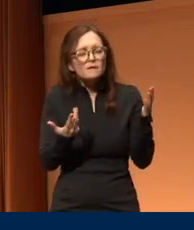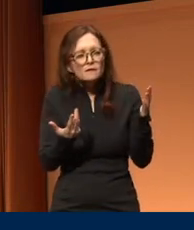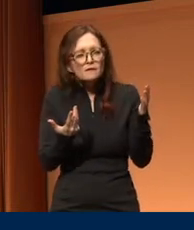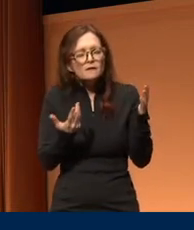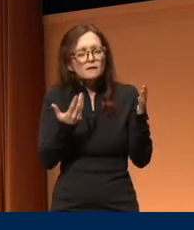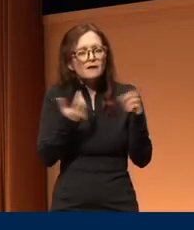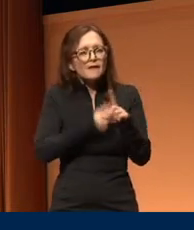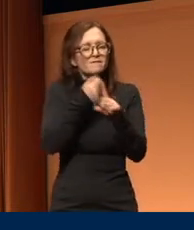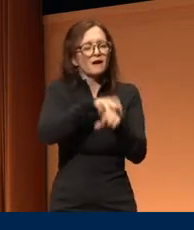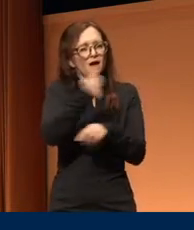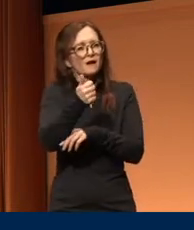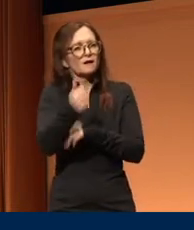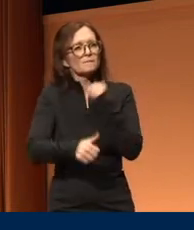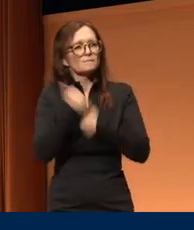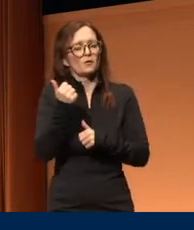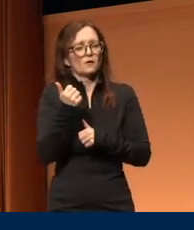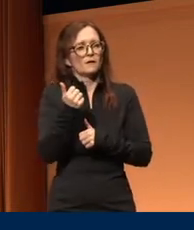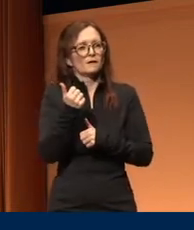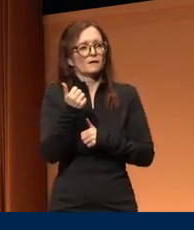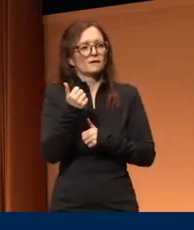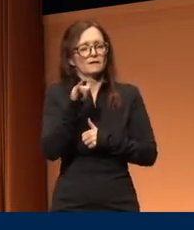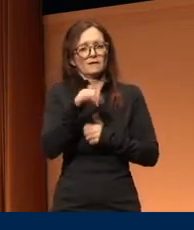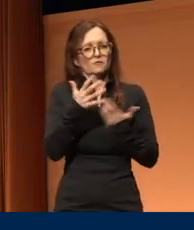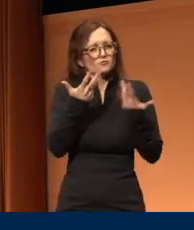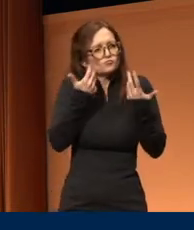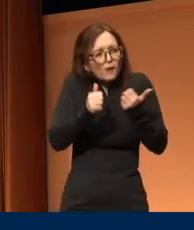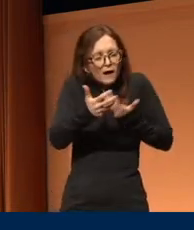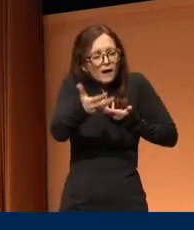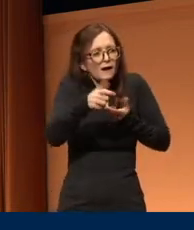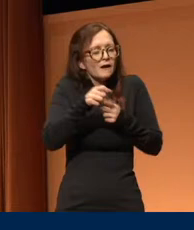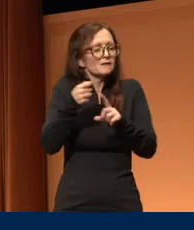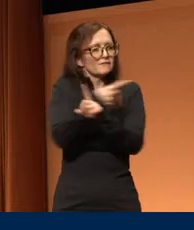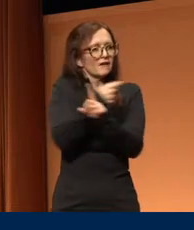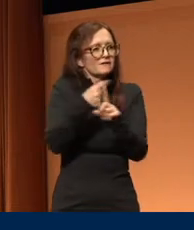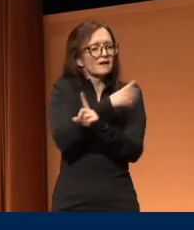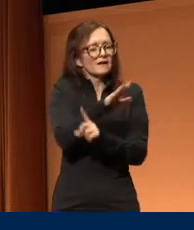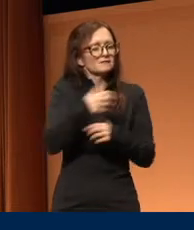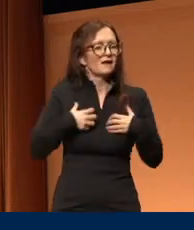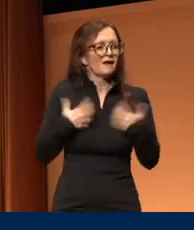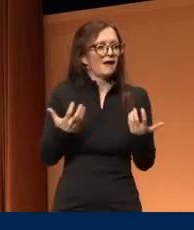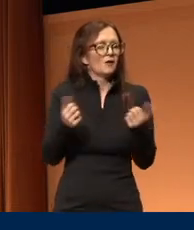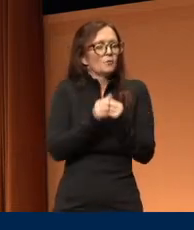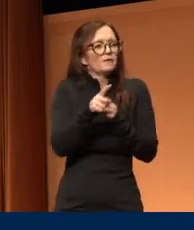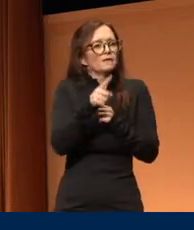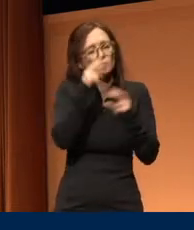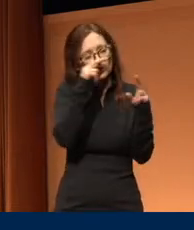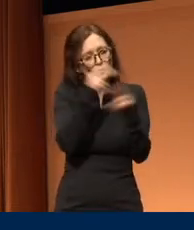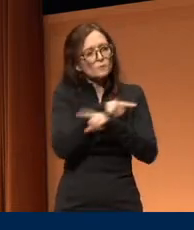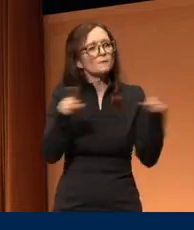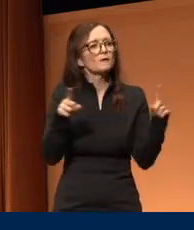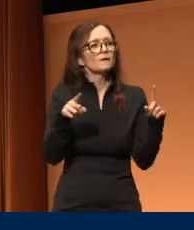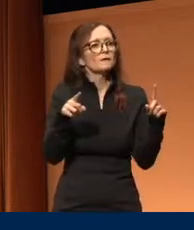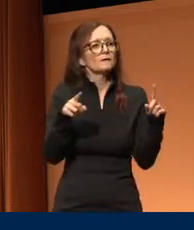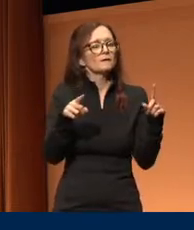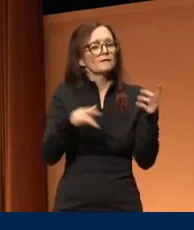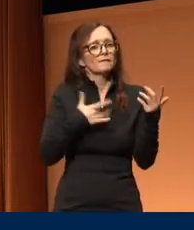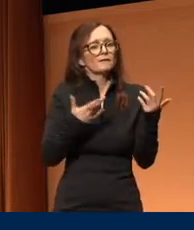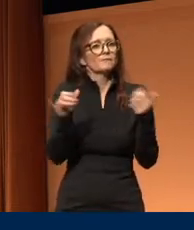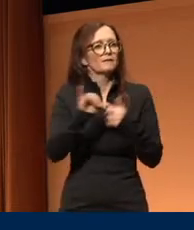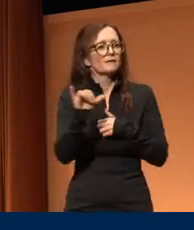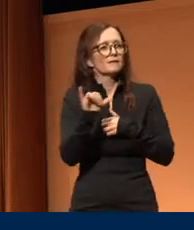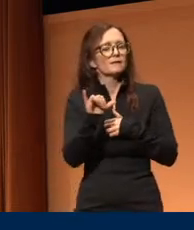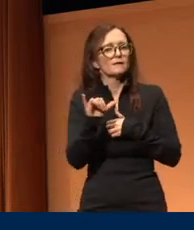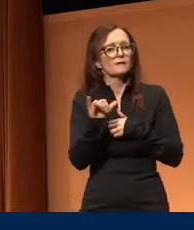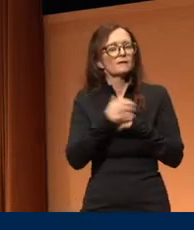his outbursts, for the most part, they gently tried to deflect his anger with humor or calm him down with injunctions such as,